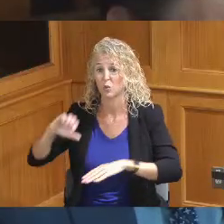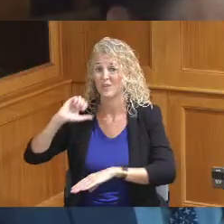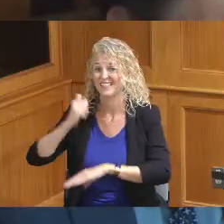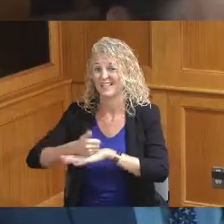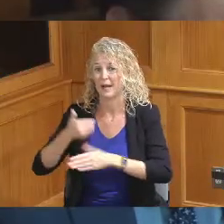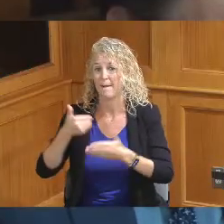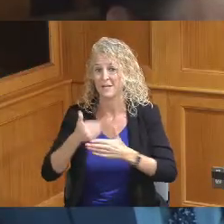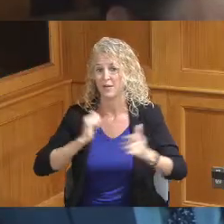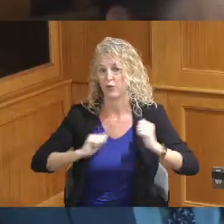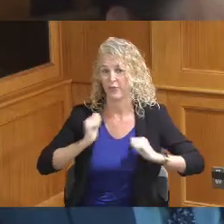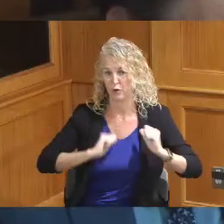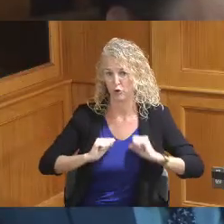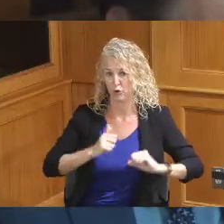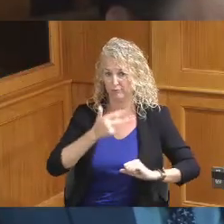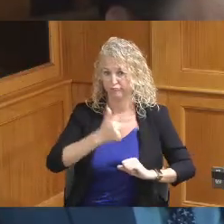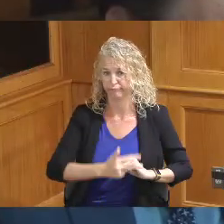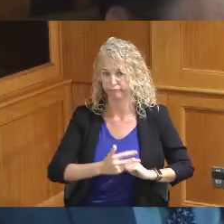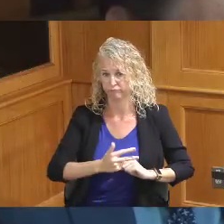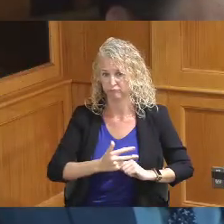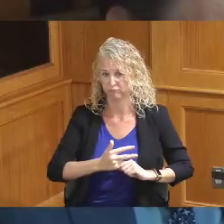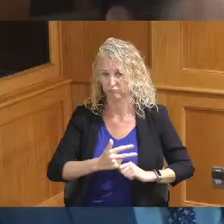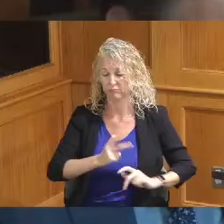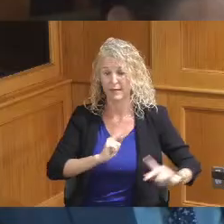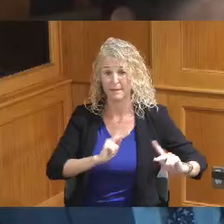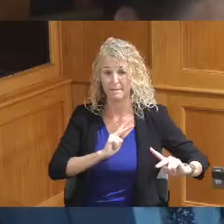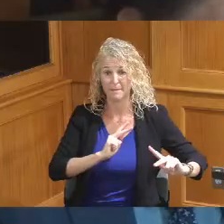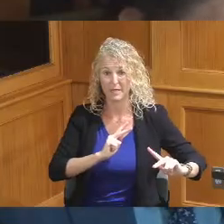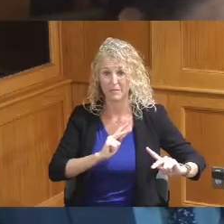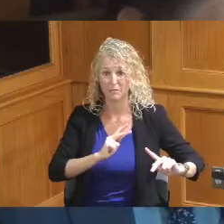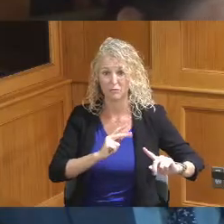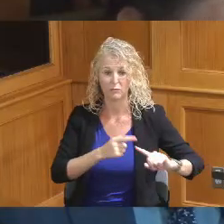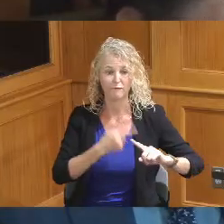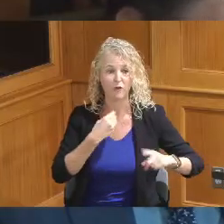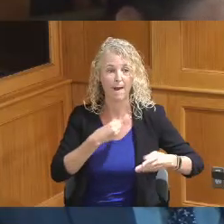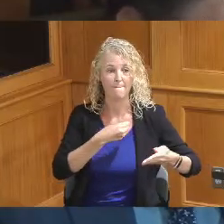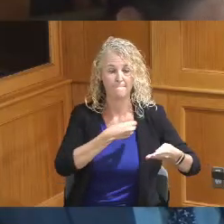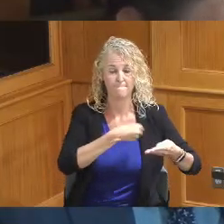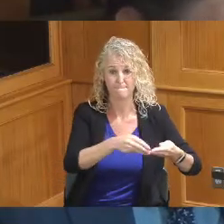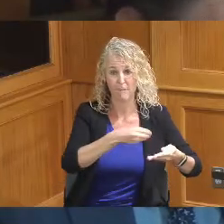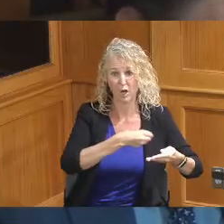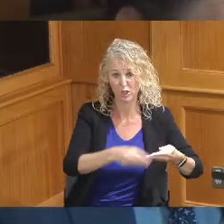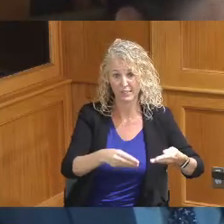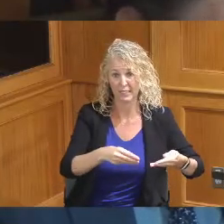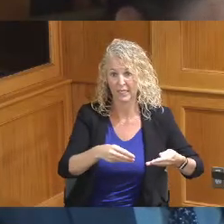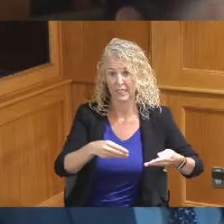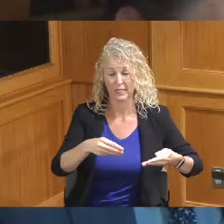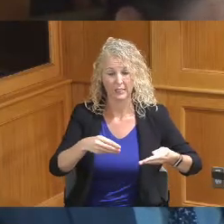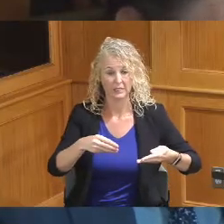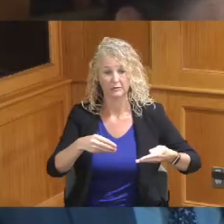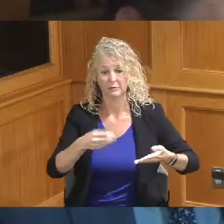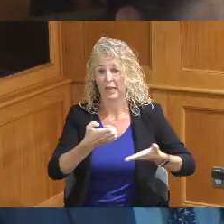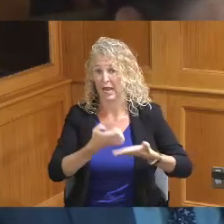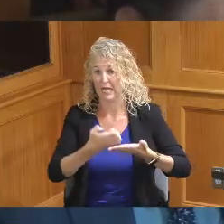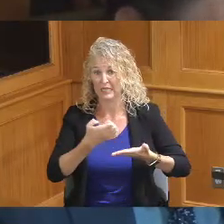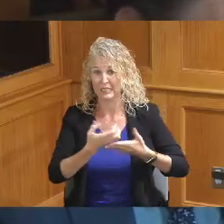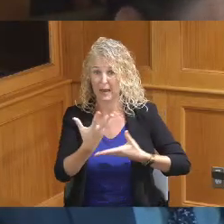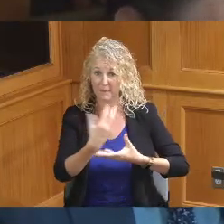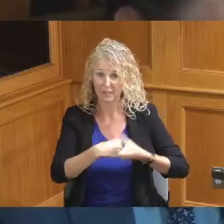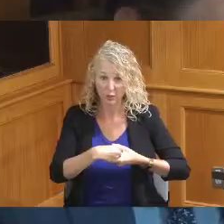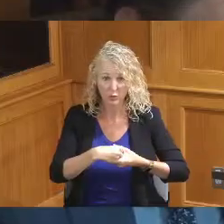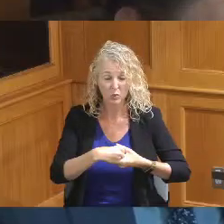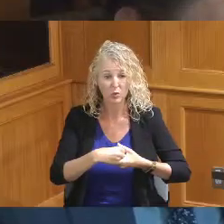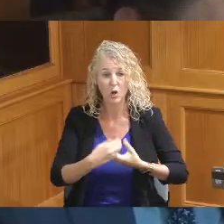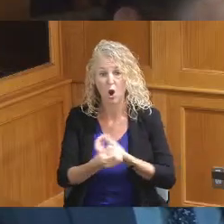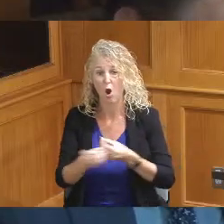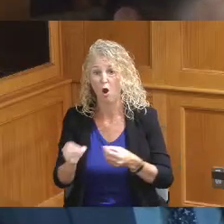Aronoff, and everyone was there, from our procurement to our economic inclusion, to our